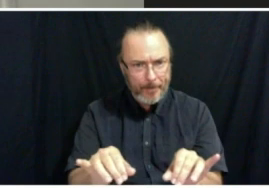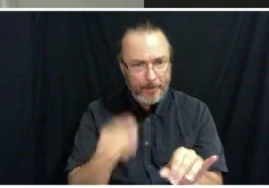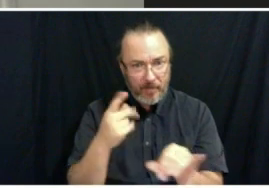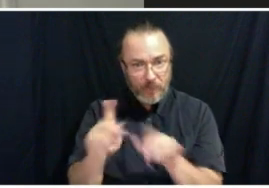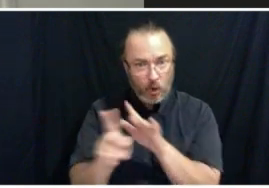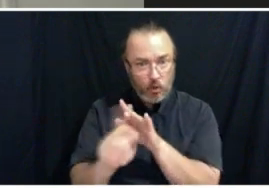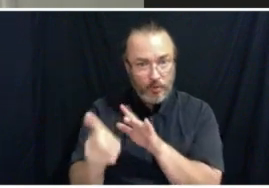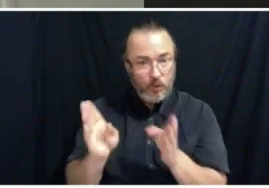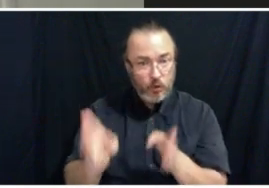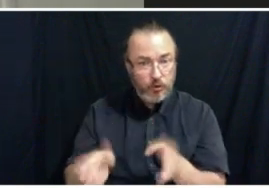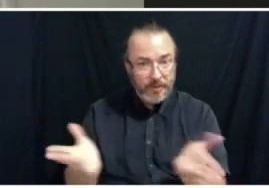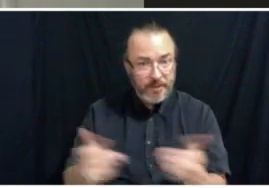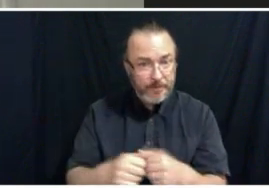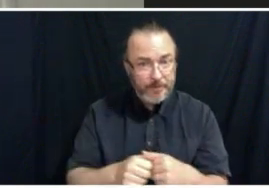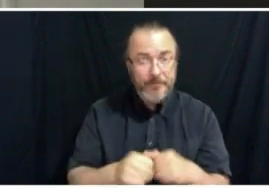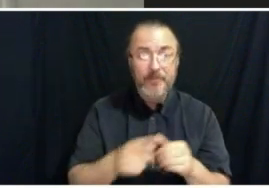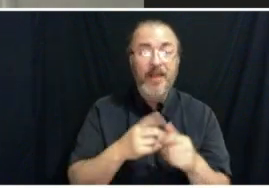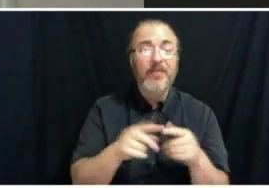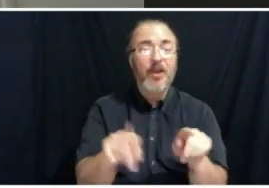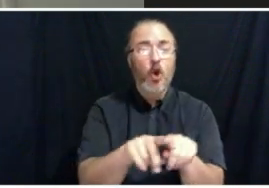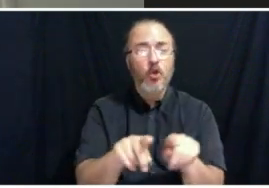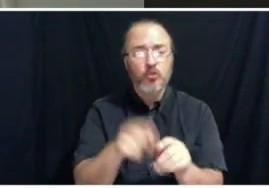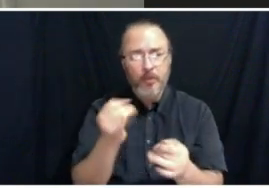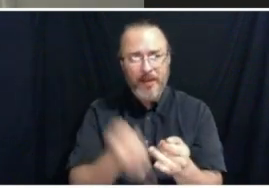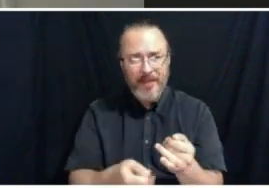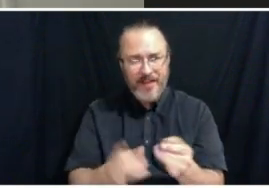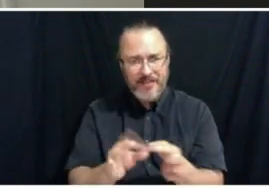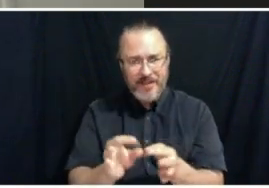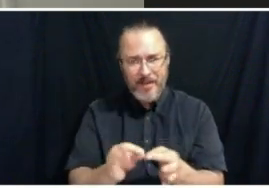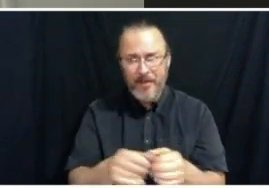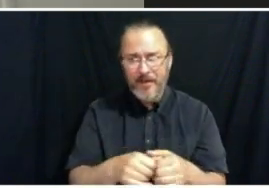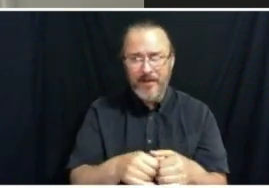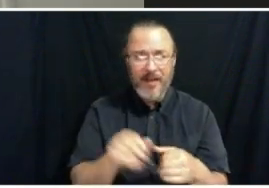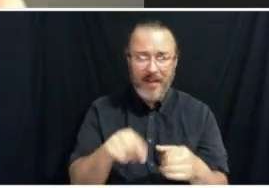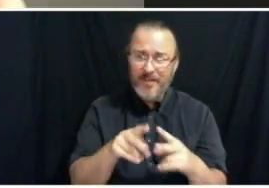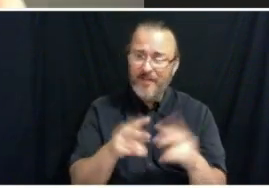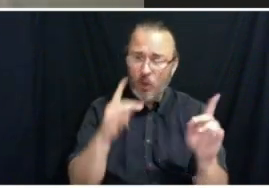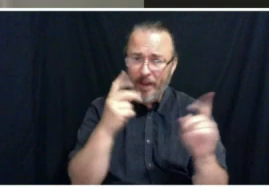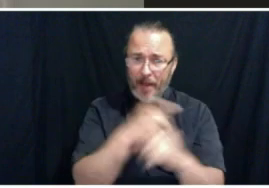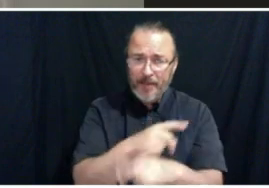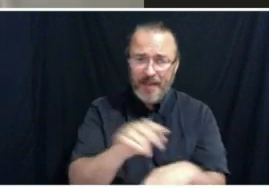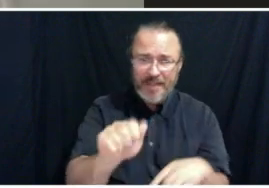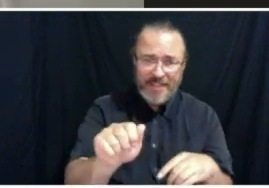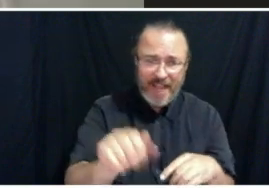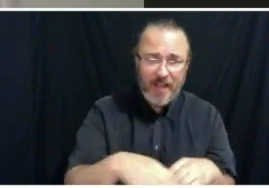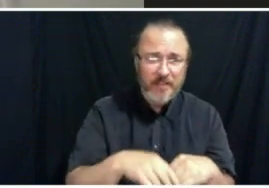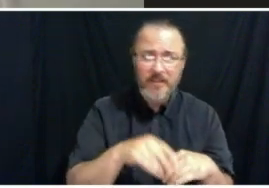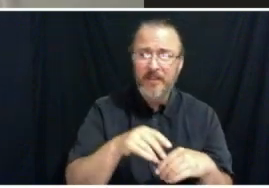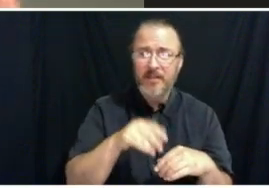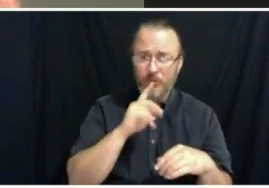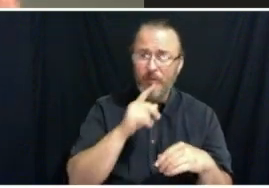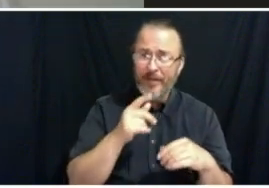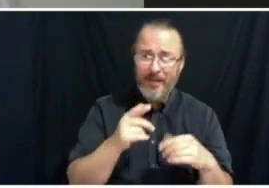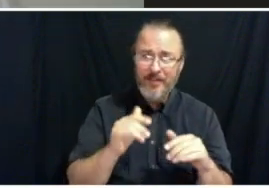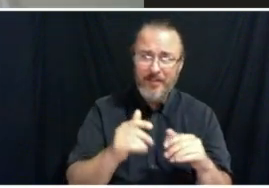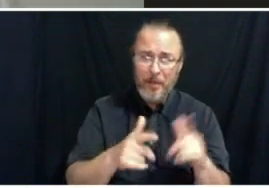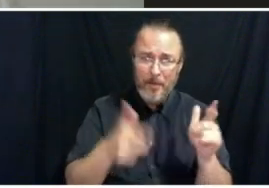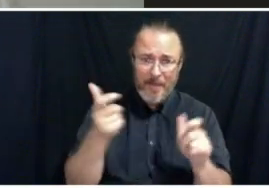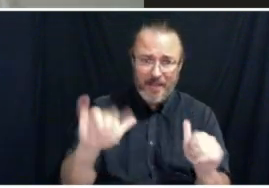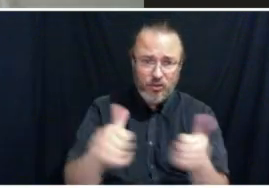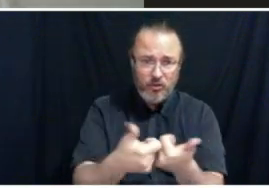So and let me close then. I mean, all this is very complicated, right? This is a tall order, and is a tall